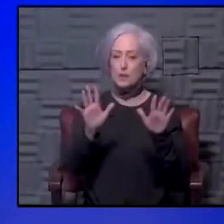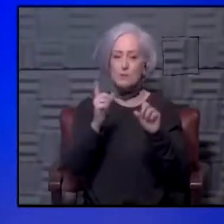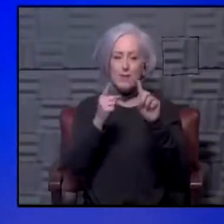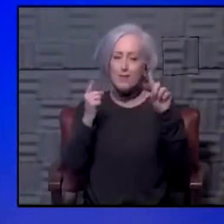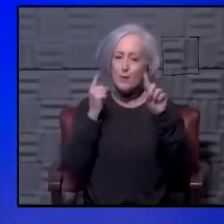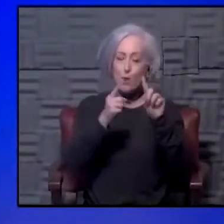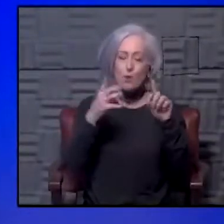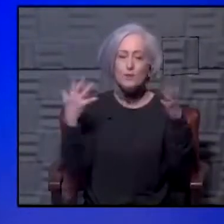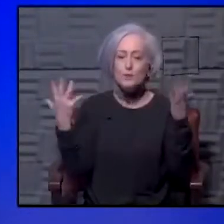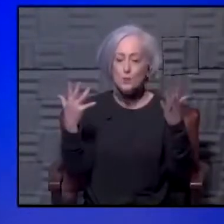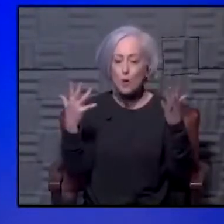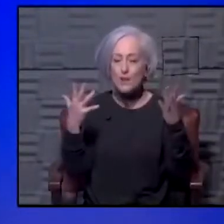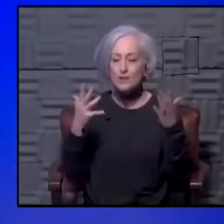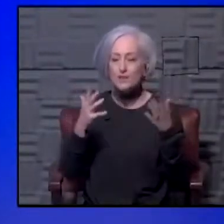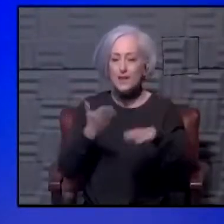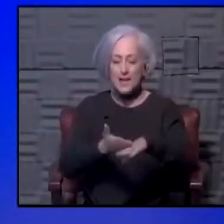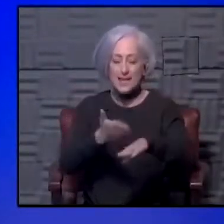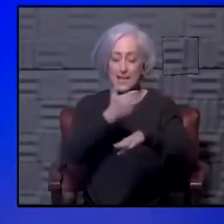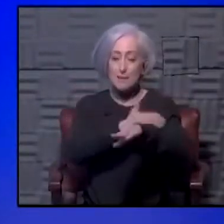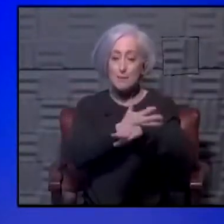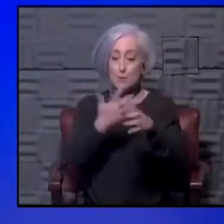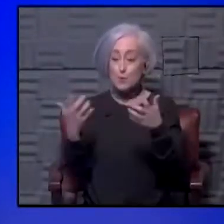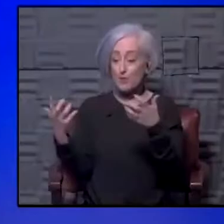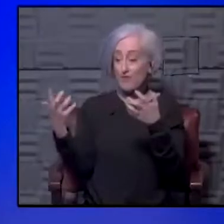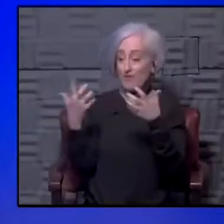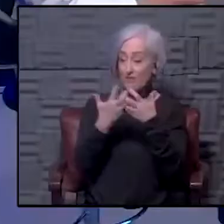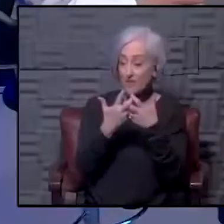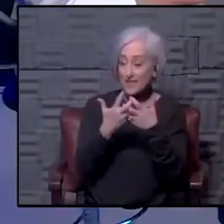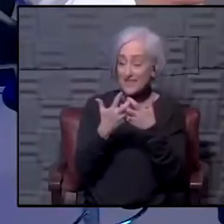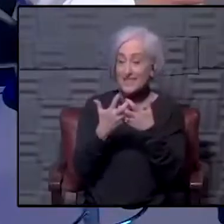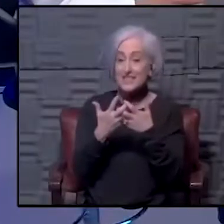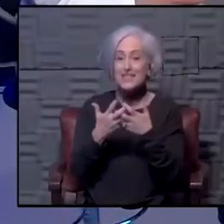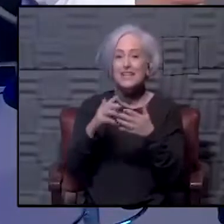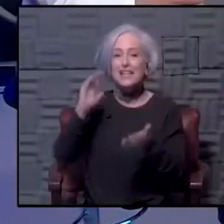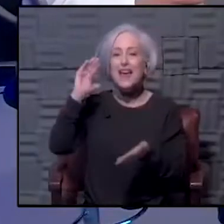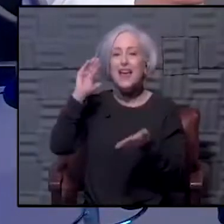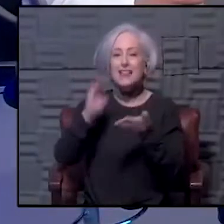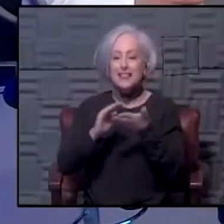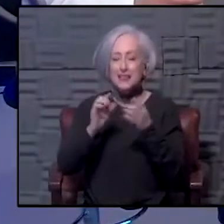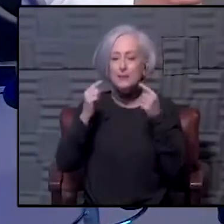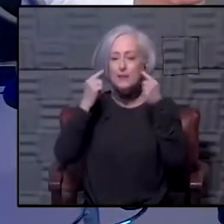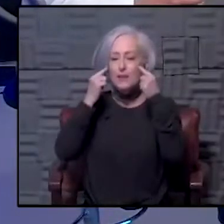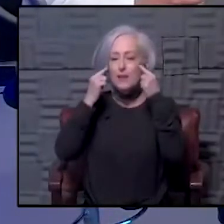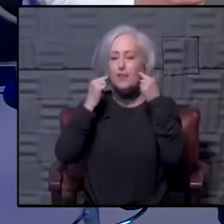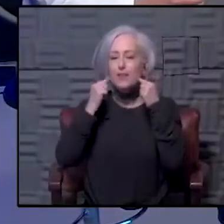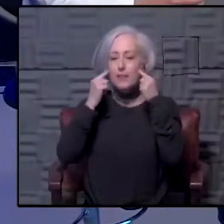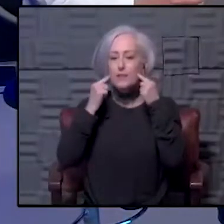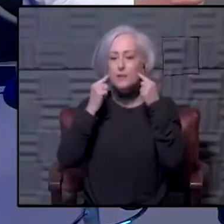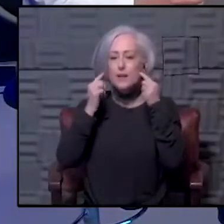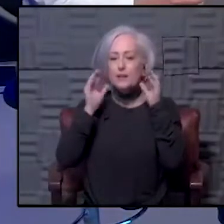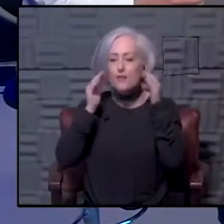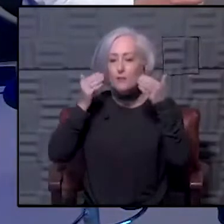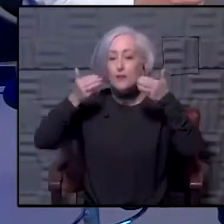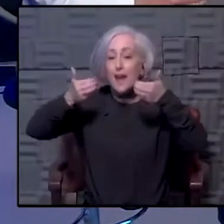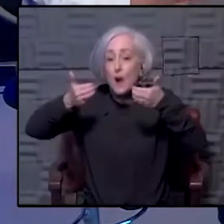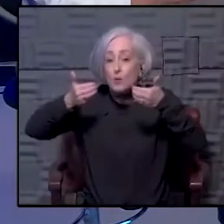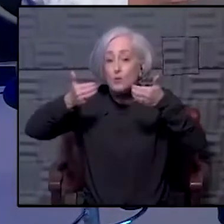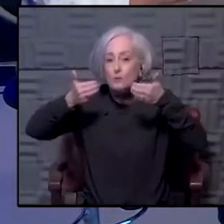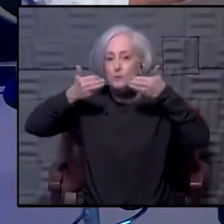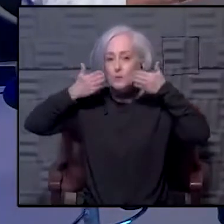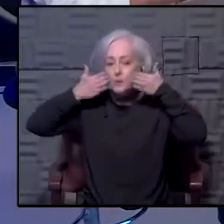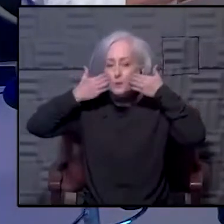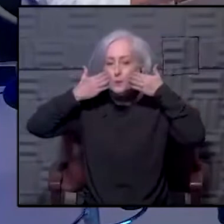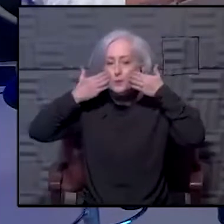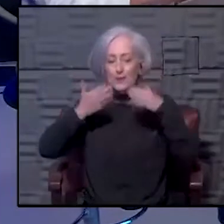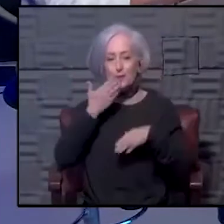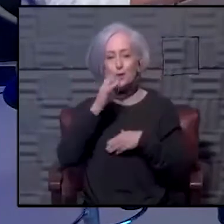decrease that space around the face and the mask. Yeah, even tucking that on the side looked helpful. You did a good job. Good job.